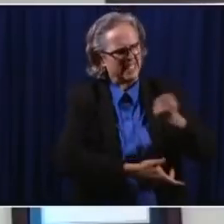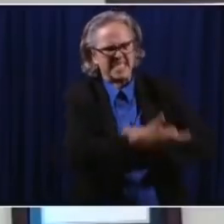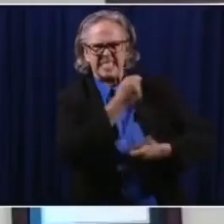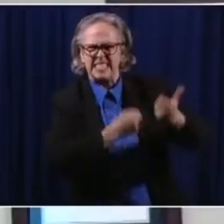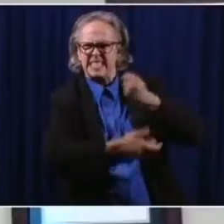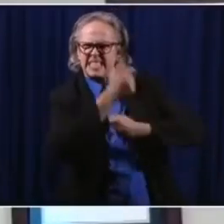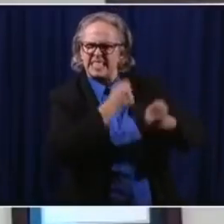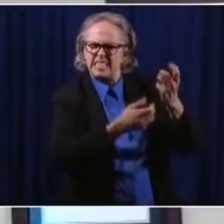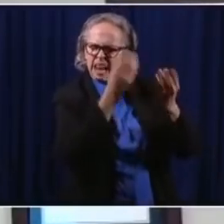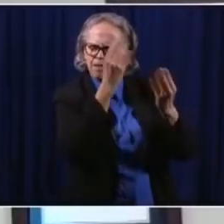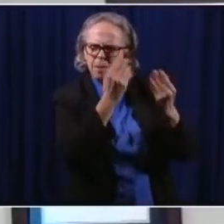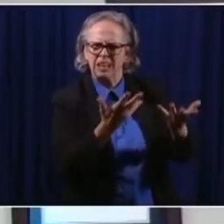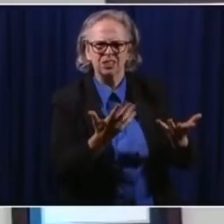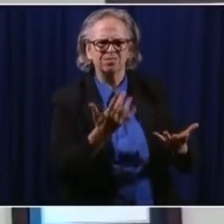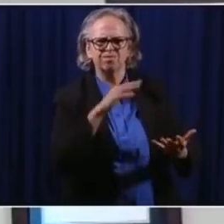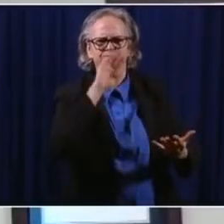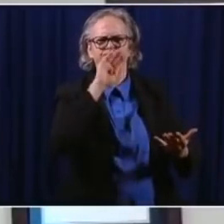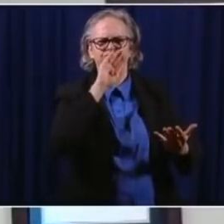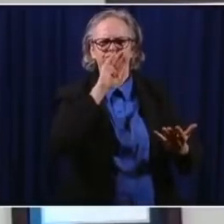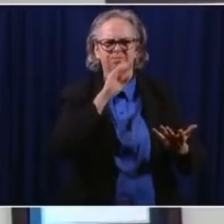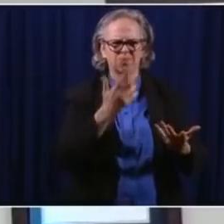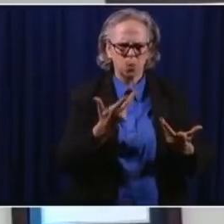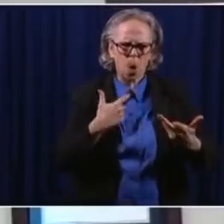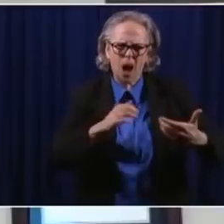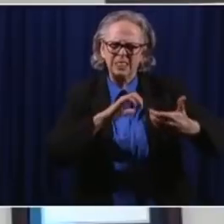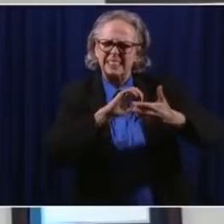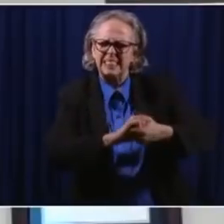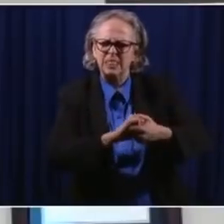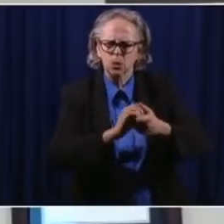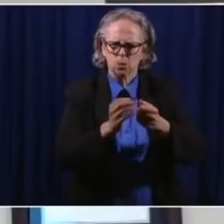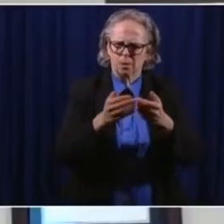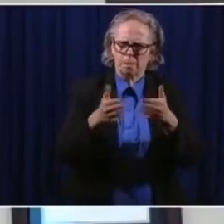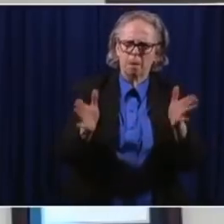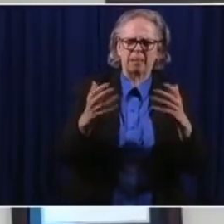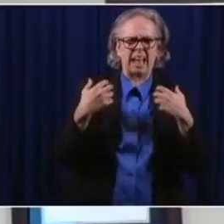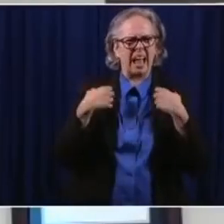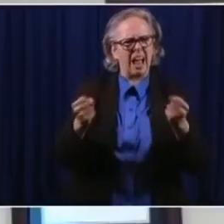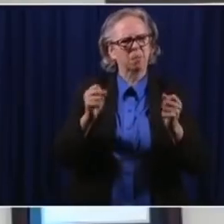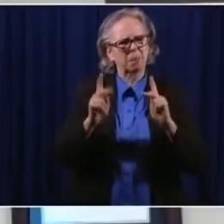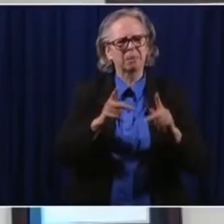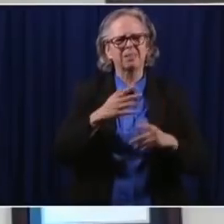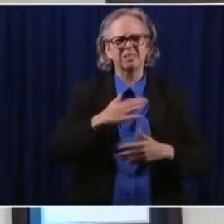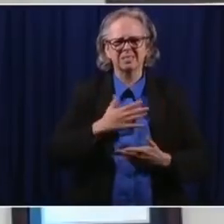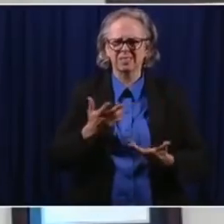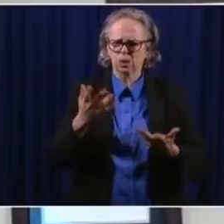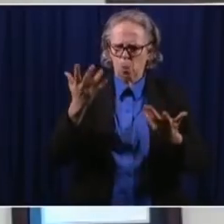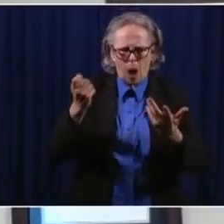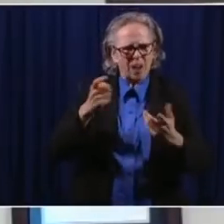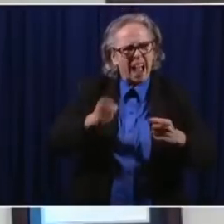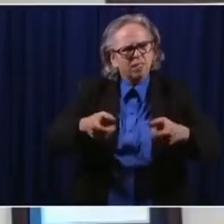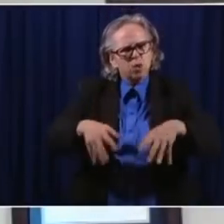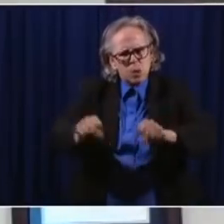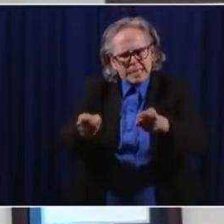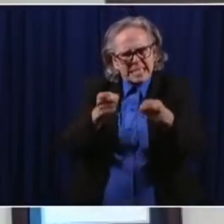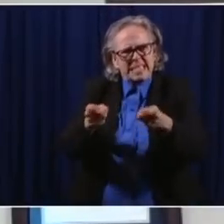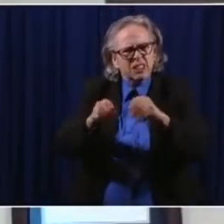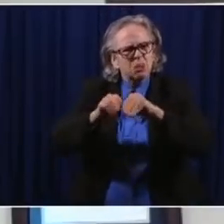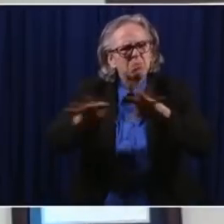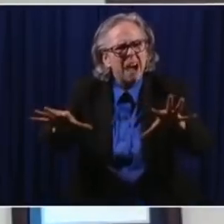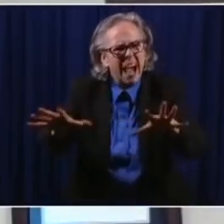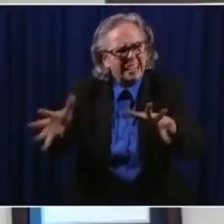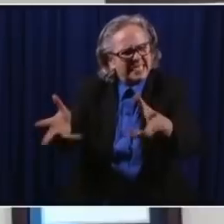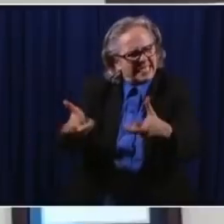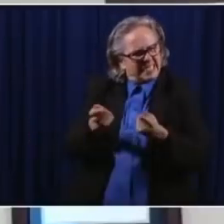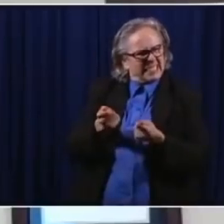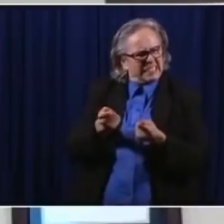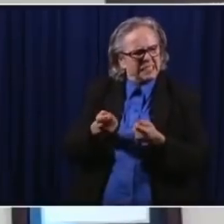only way that we're going to get in front of this virus. We want people really to remember that the virus, it may be